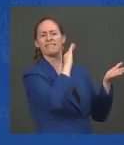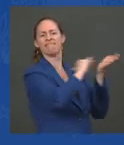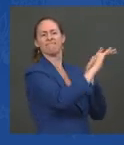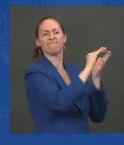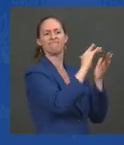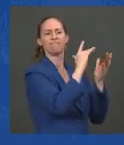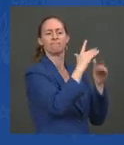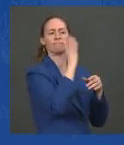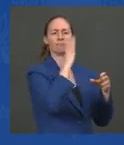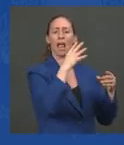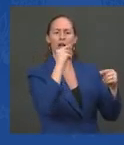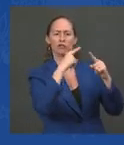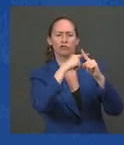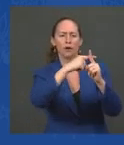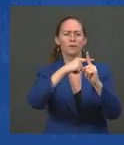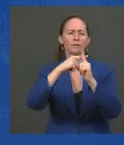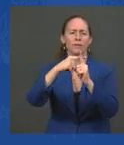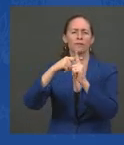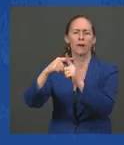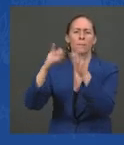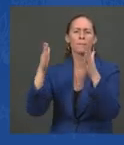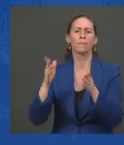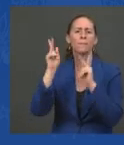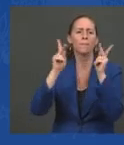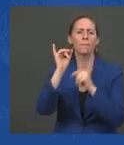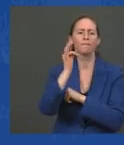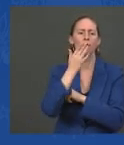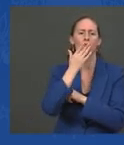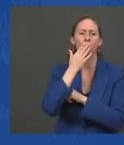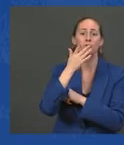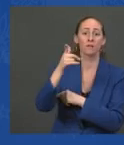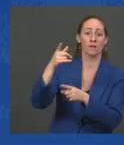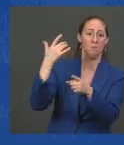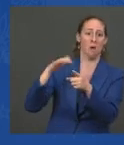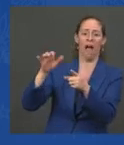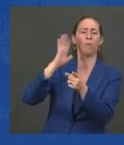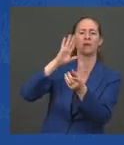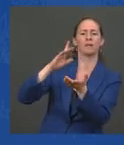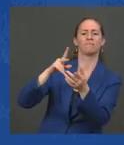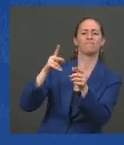every voter who doesn't vote the way they want. I have to admit to you,